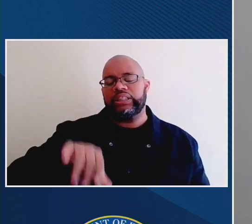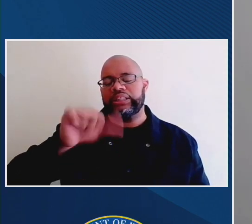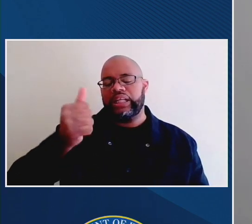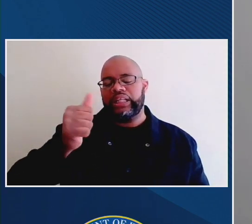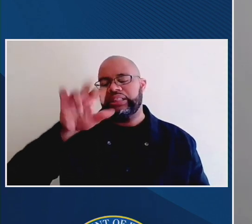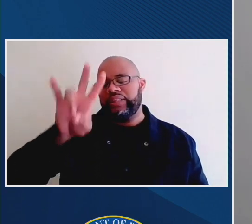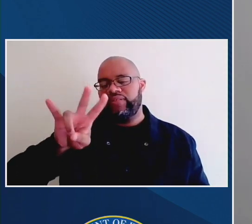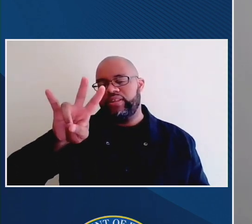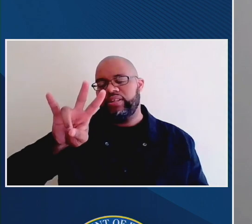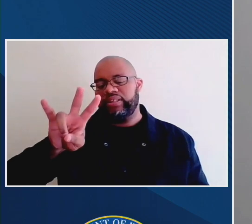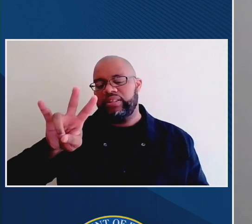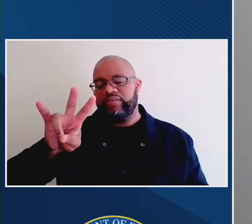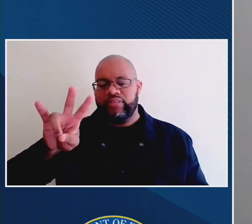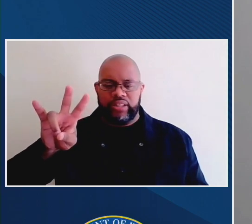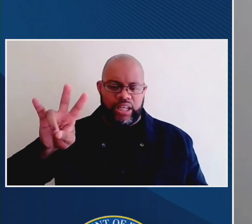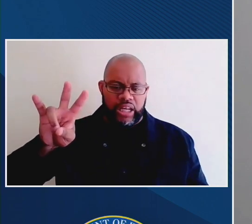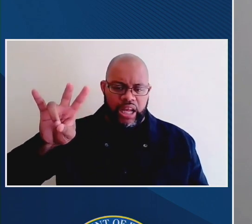1070A-11